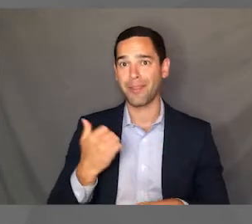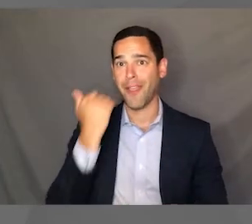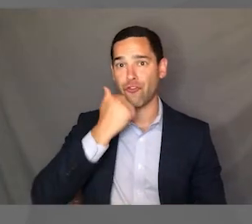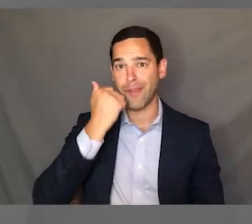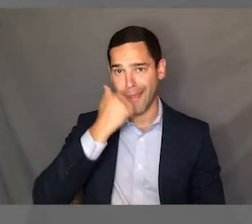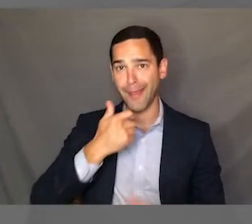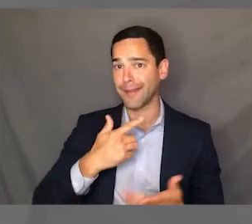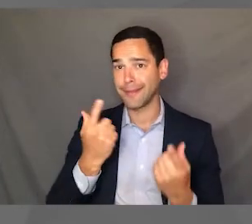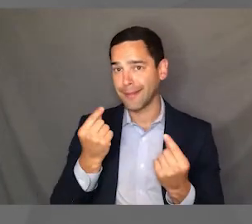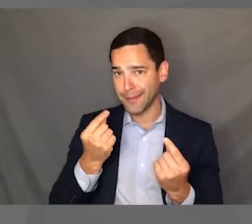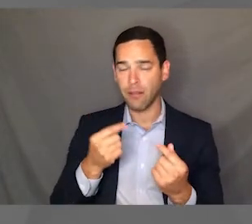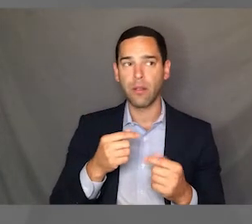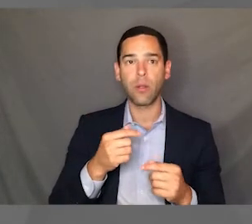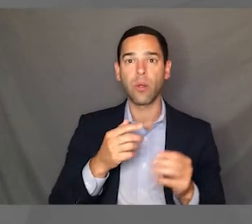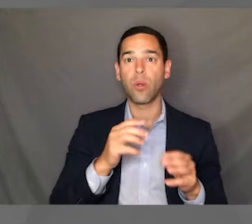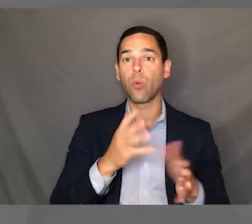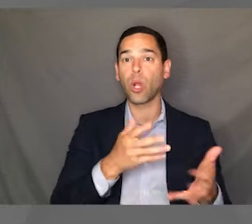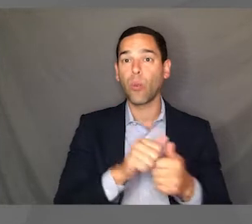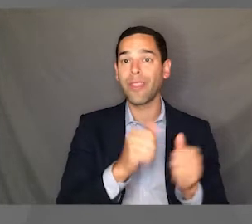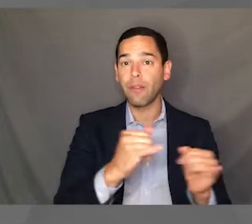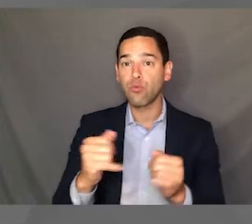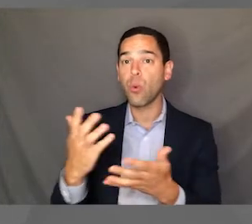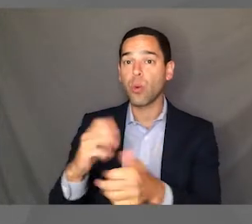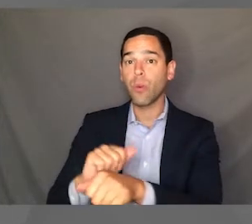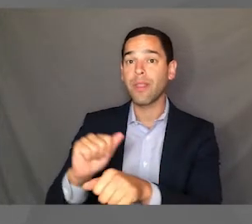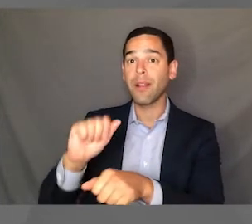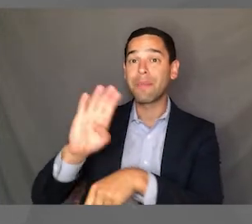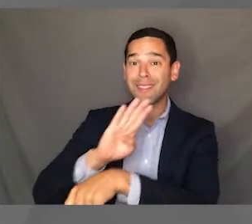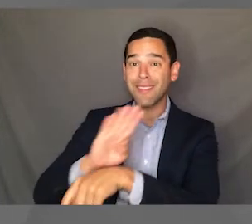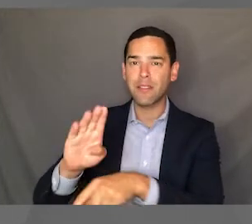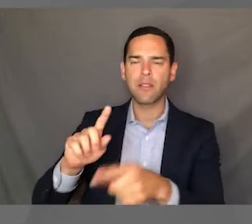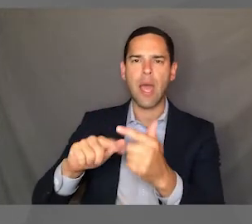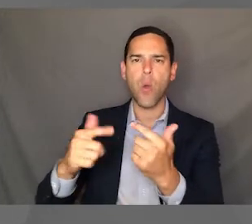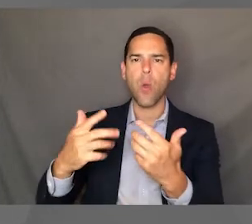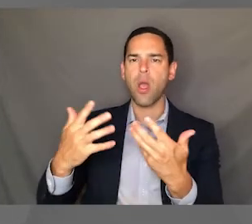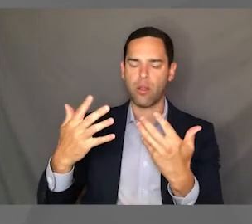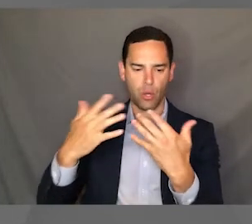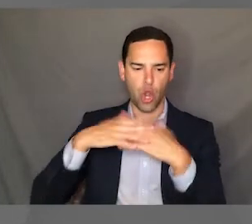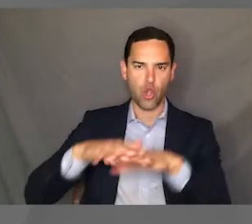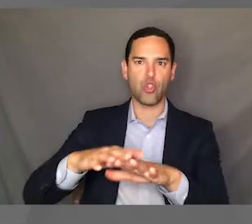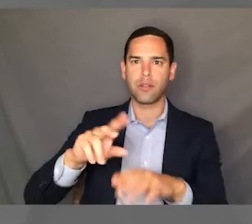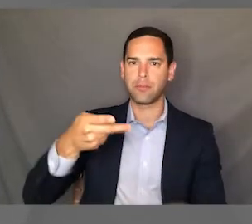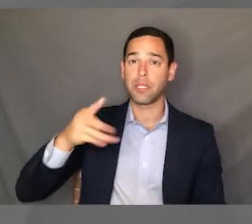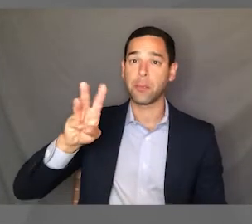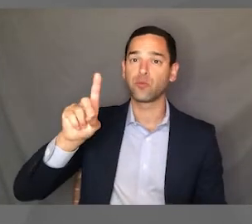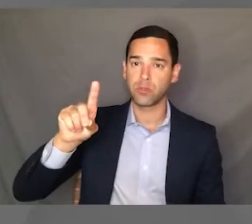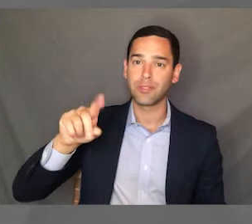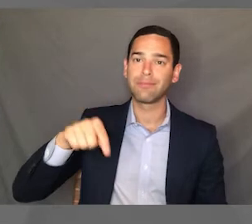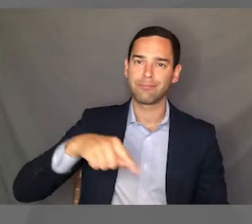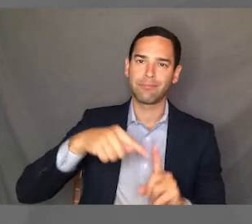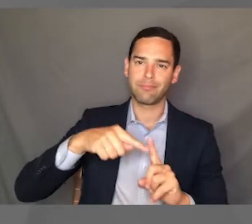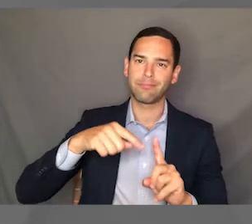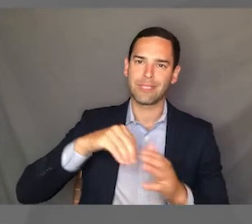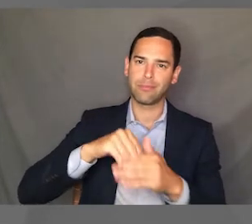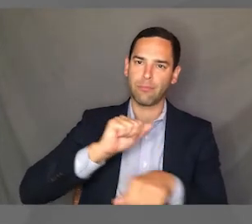working with individuals and employers regarding the inclusion of persons with disabilities in all aspects of our lives, but especially in the world